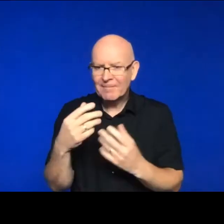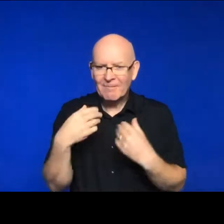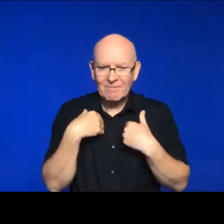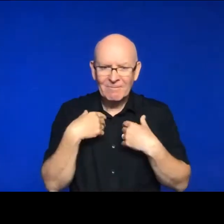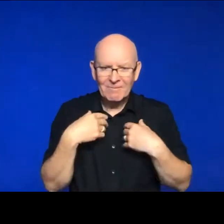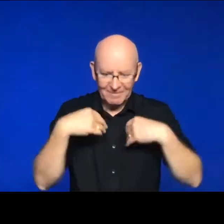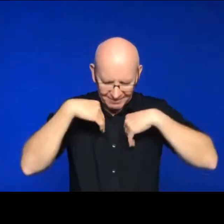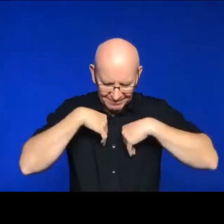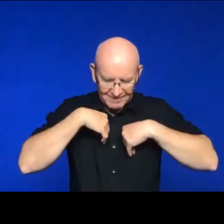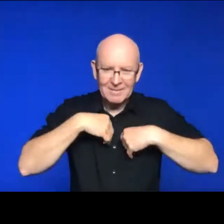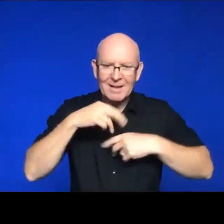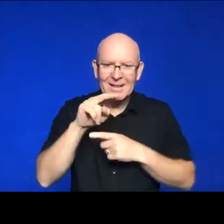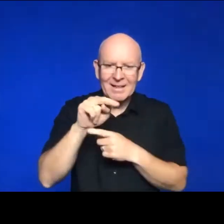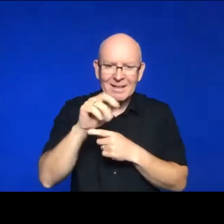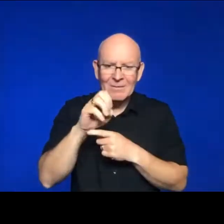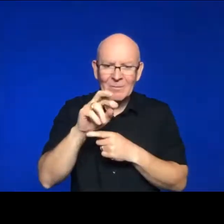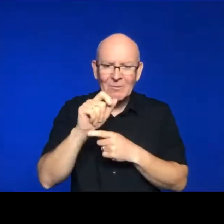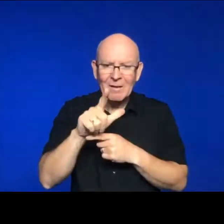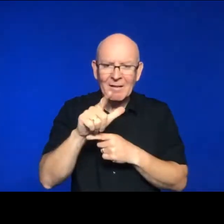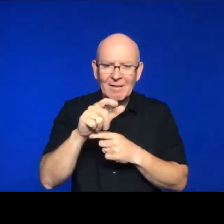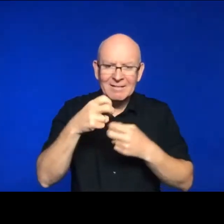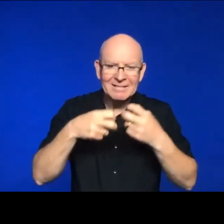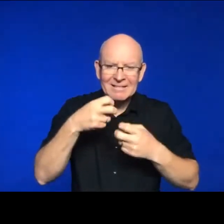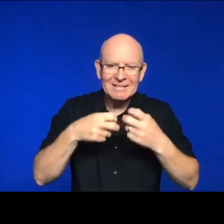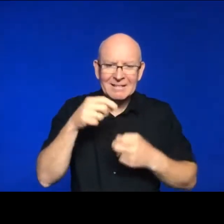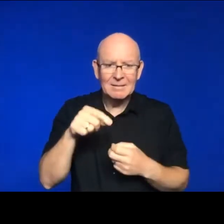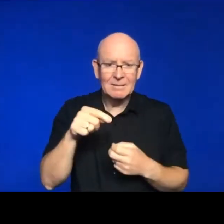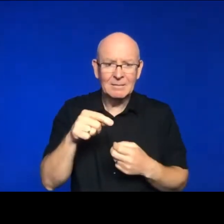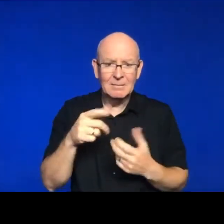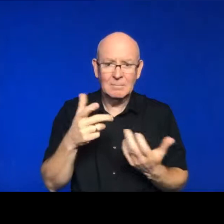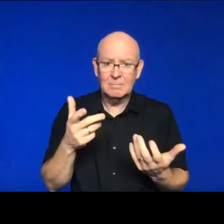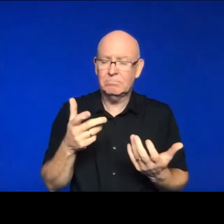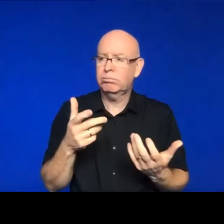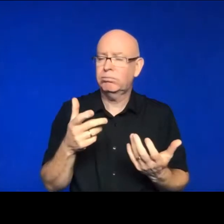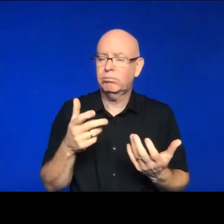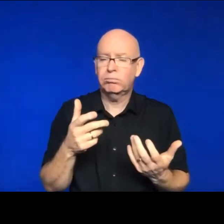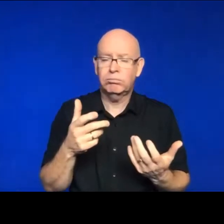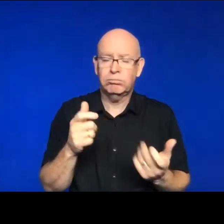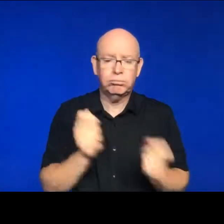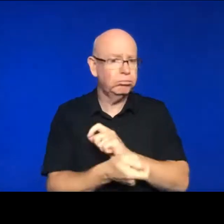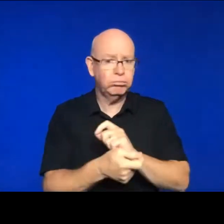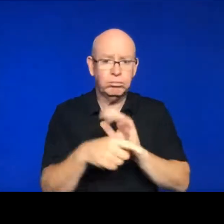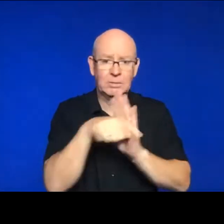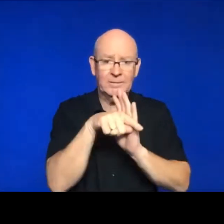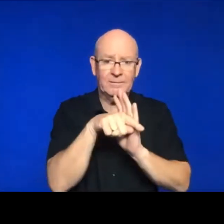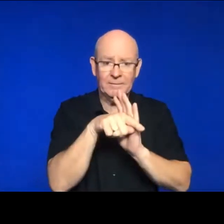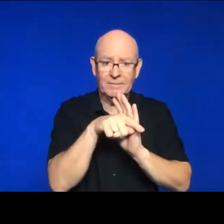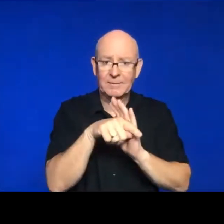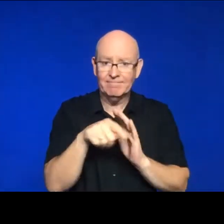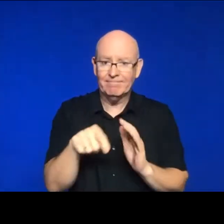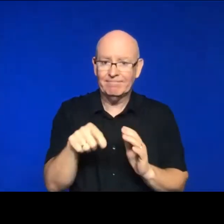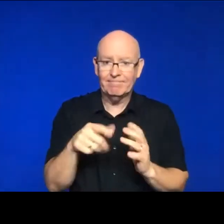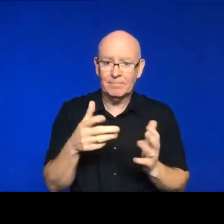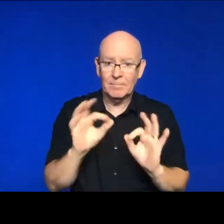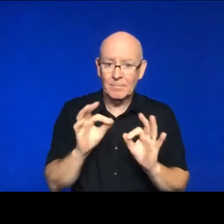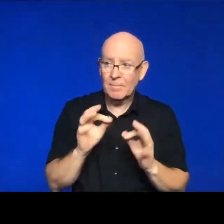period of 2 or 3 months. So what we need to make sure that mechanisms are put in